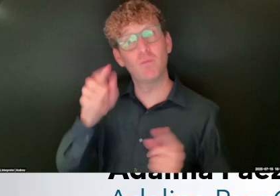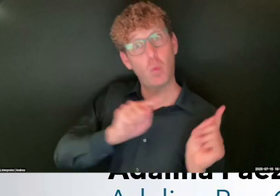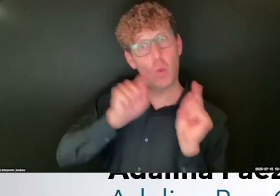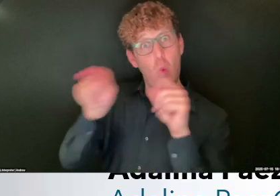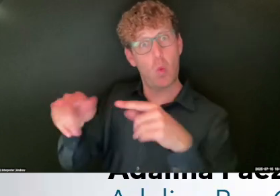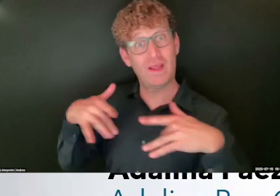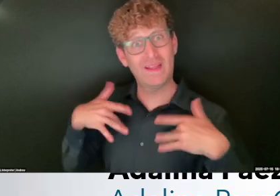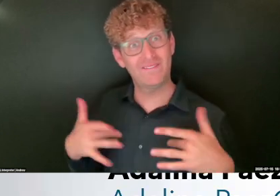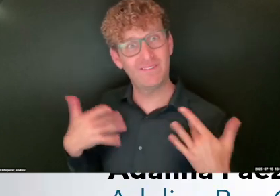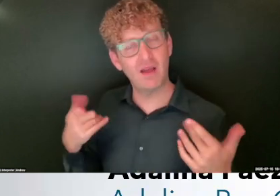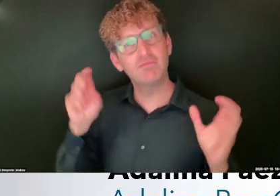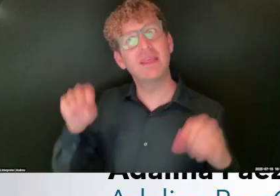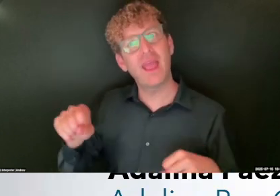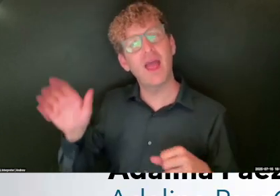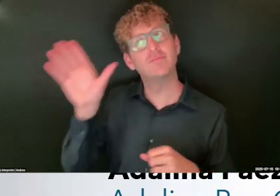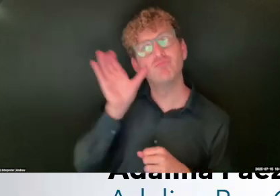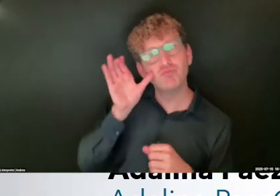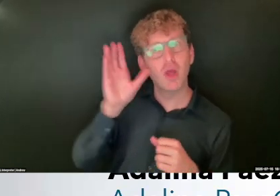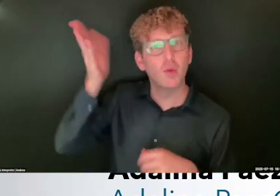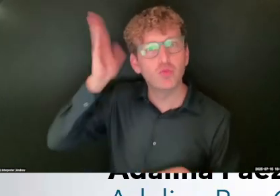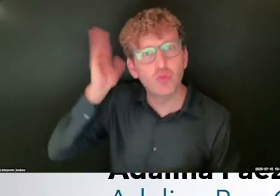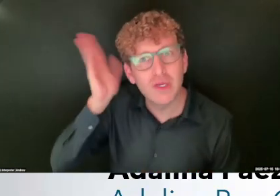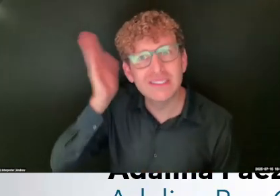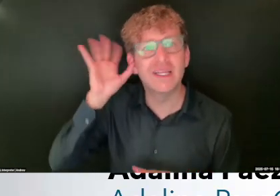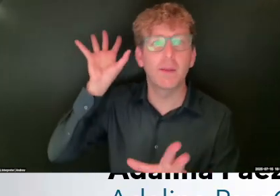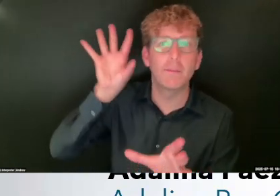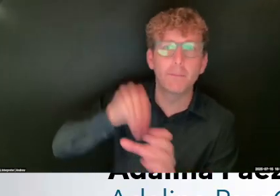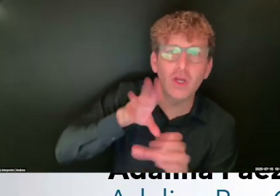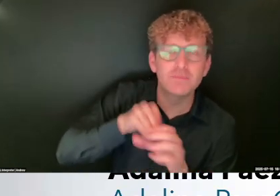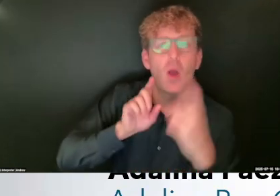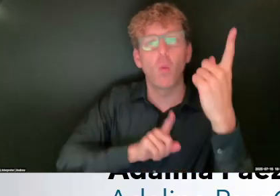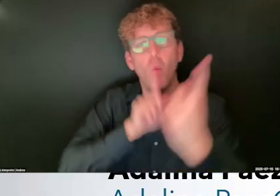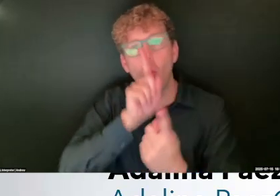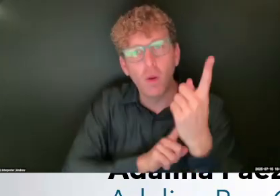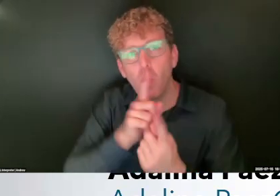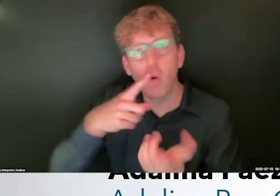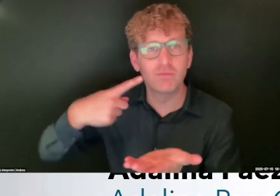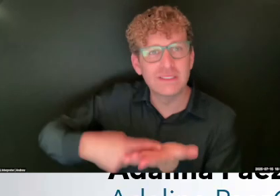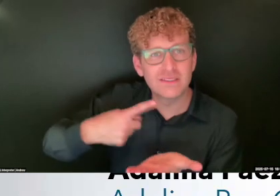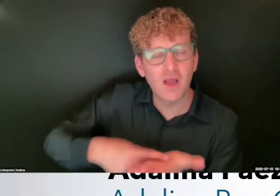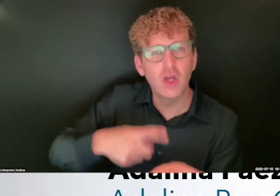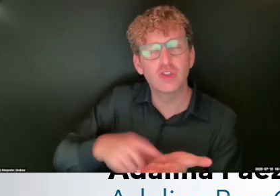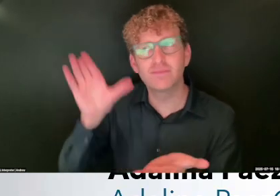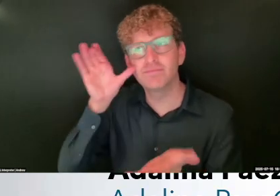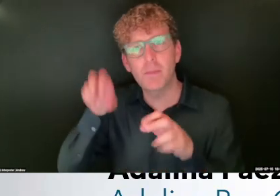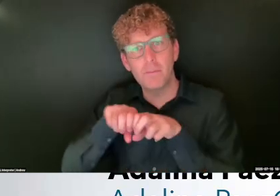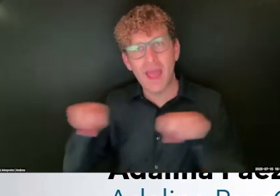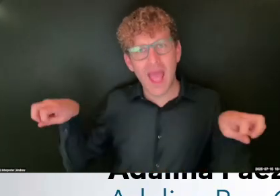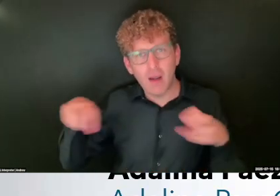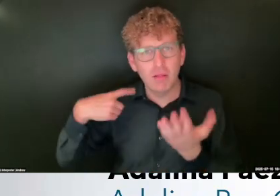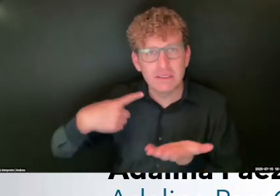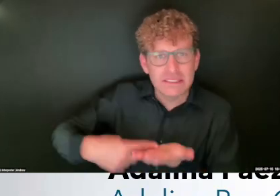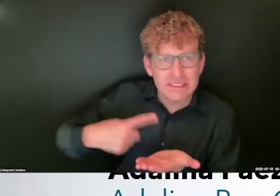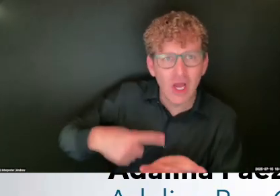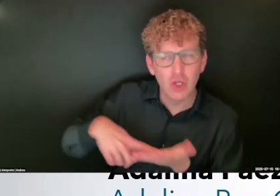discussions, also listen to panel discussions from local heavy duty and clean technology industry leaders, and then also meet with